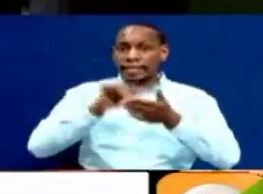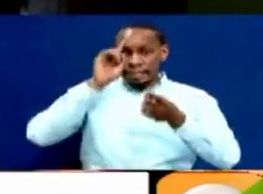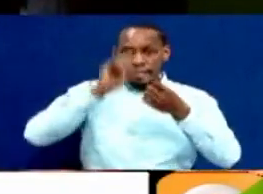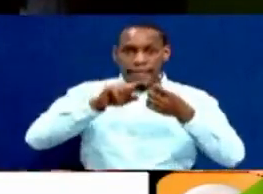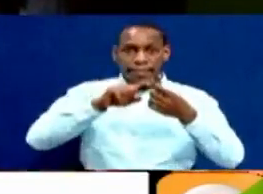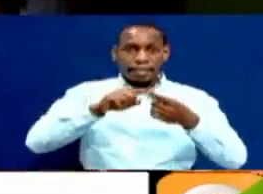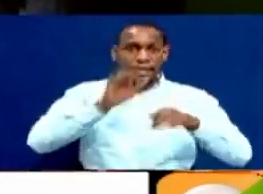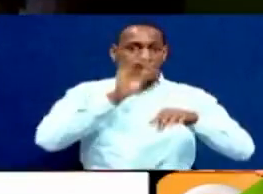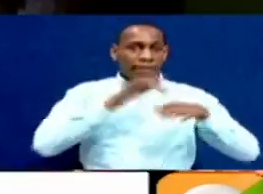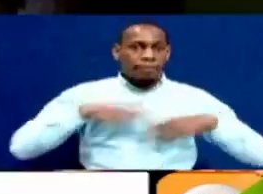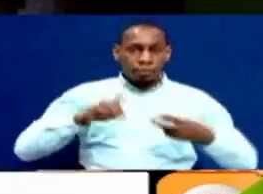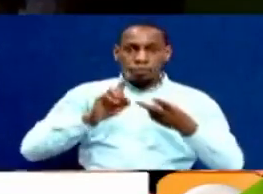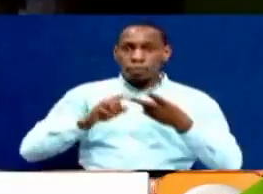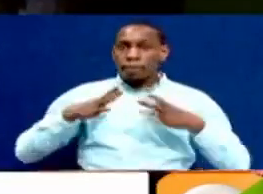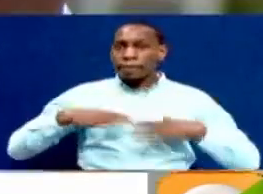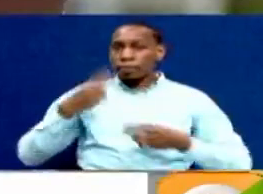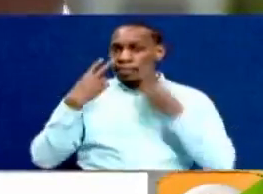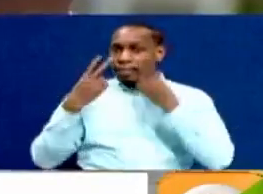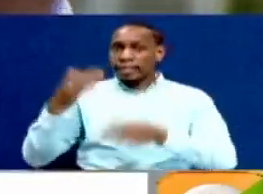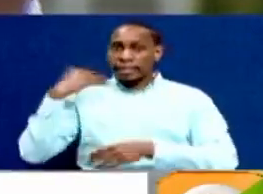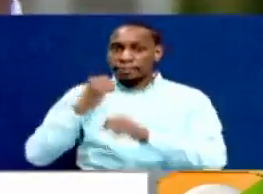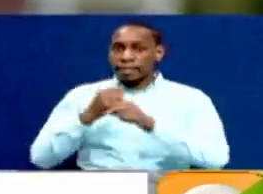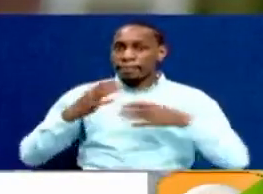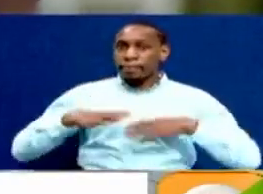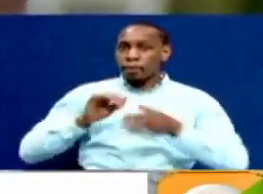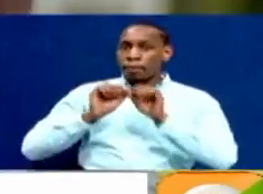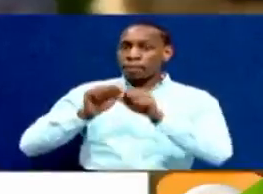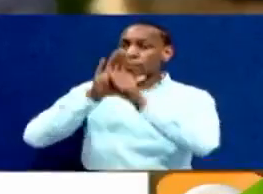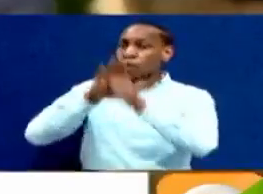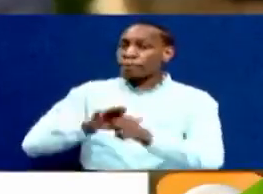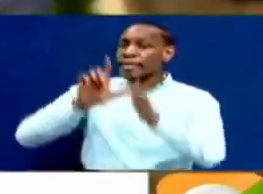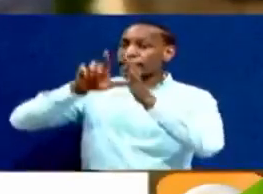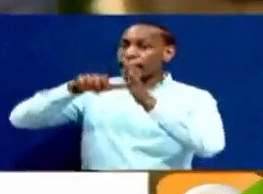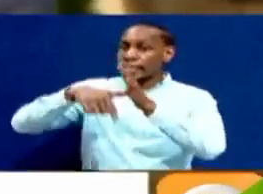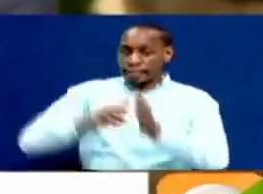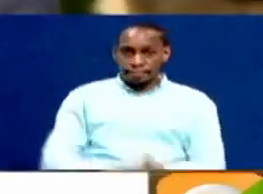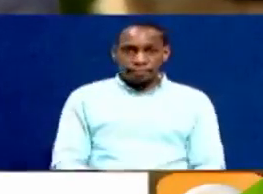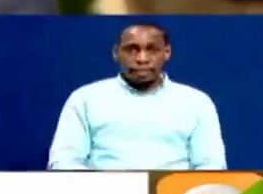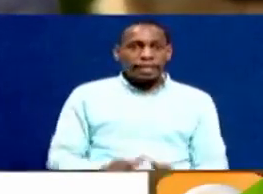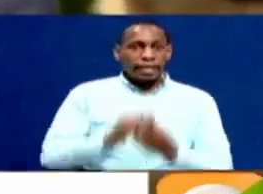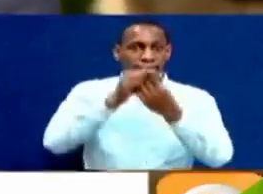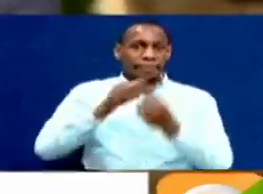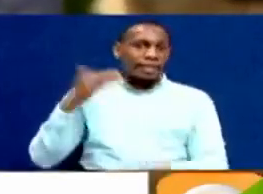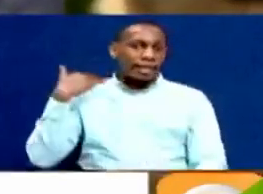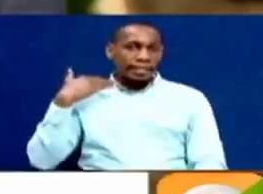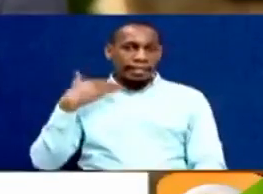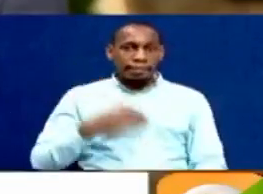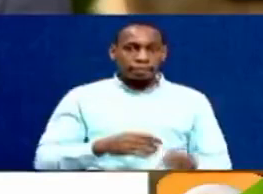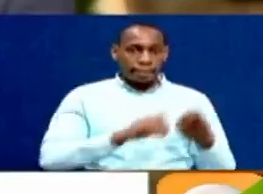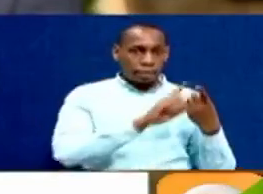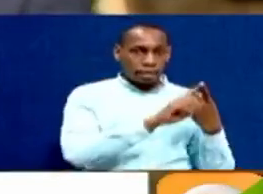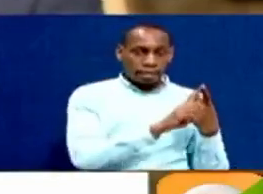targeting victims and witnesses of crimes committed by people likely to victimize them. Particularly on crimes such